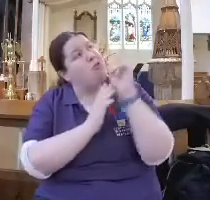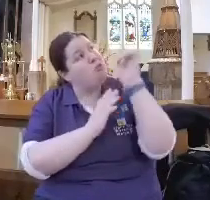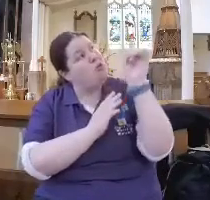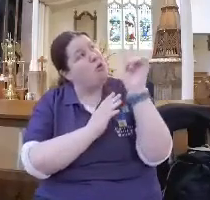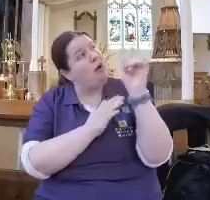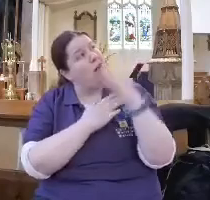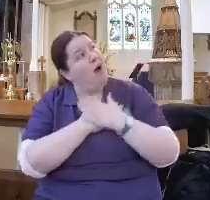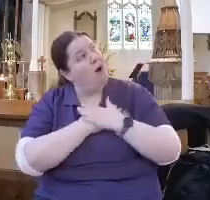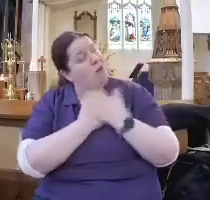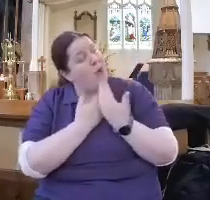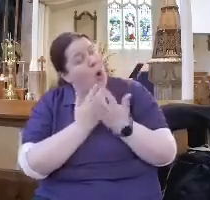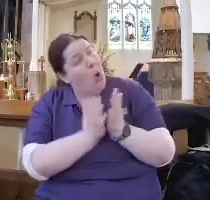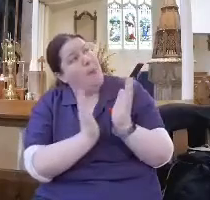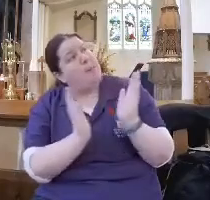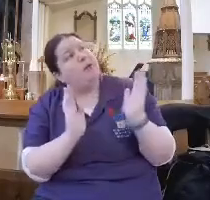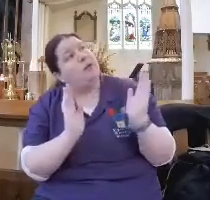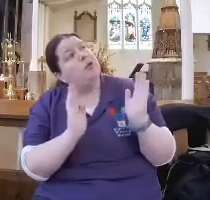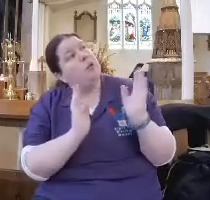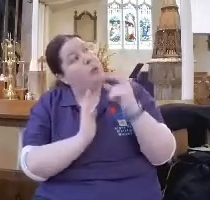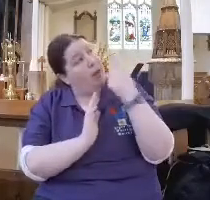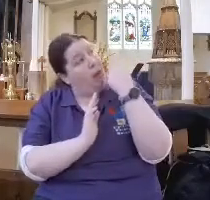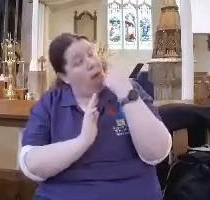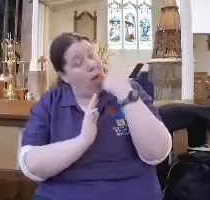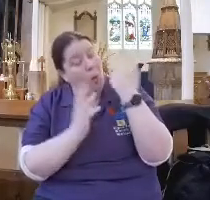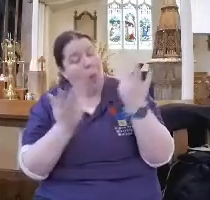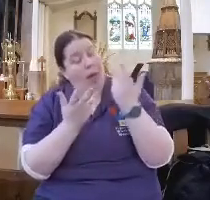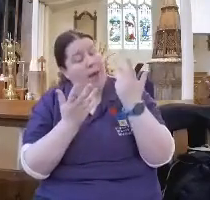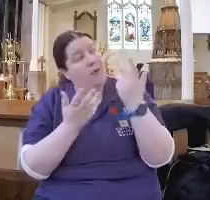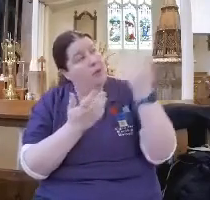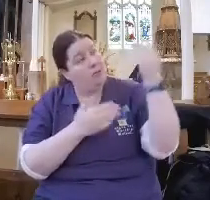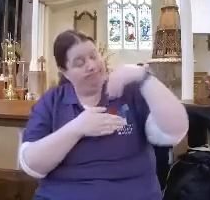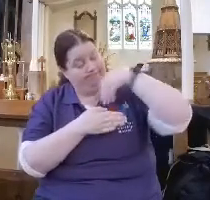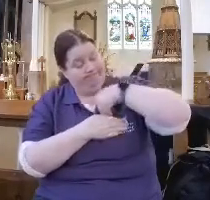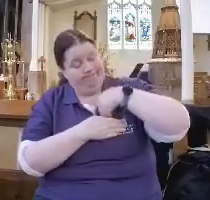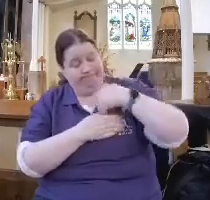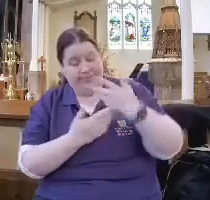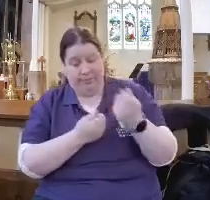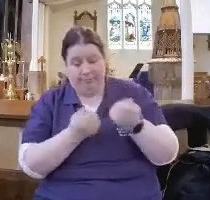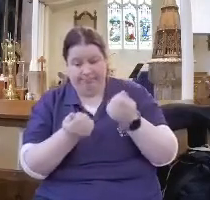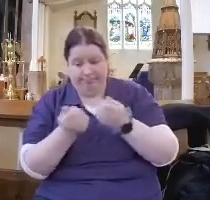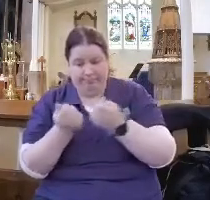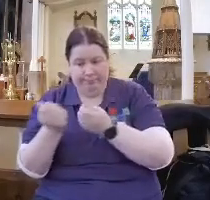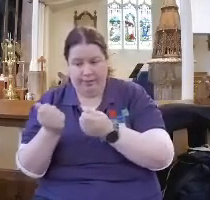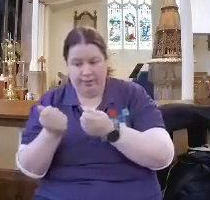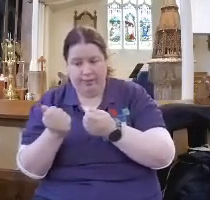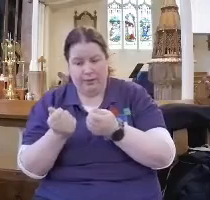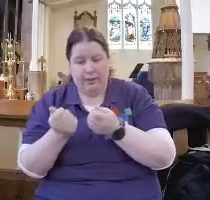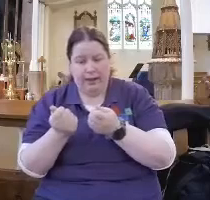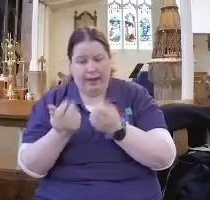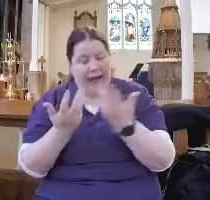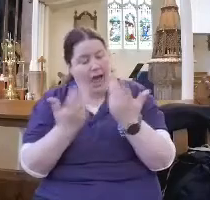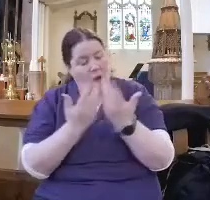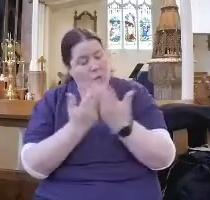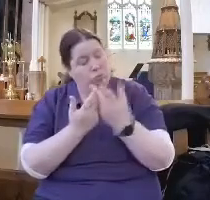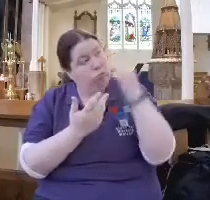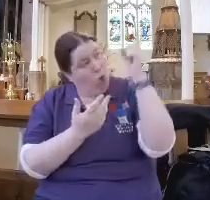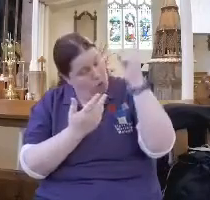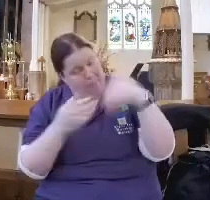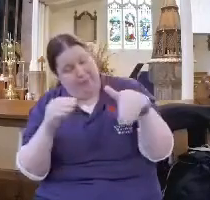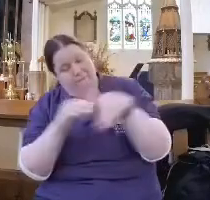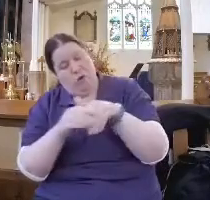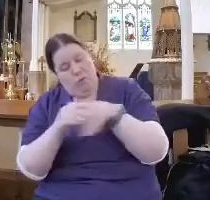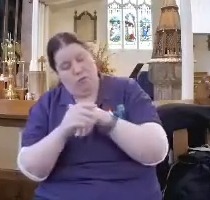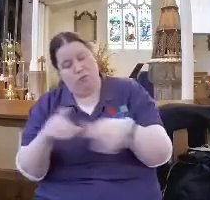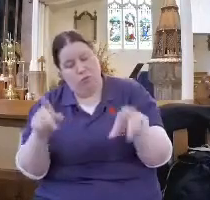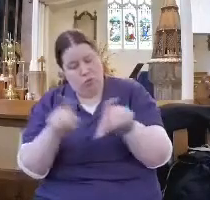see the proper place that you should have in those lives, where we should put you and how we